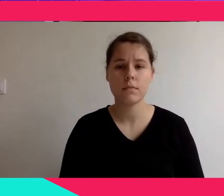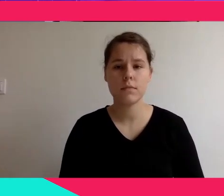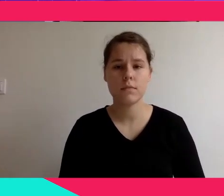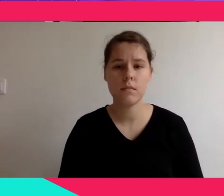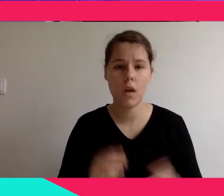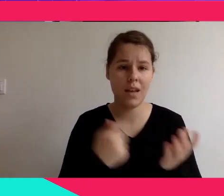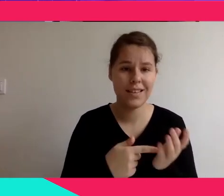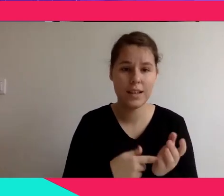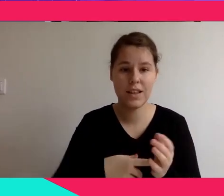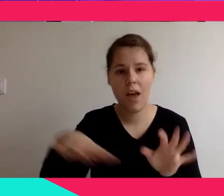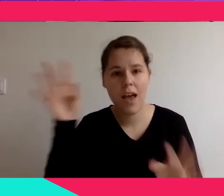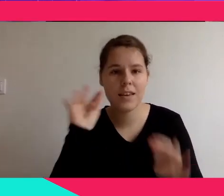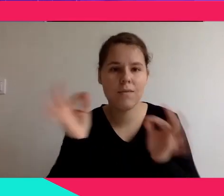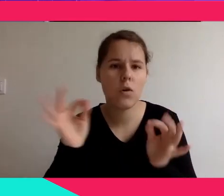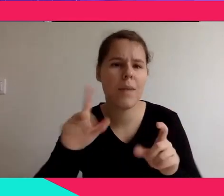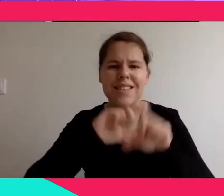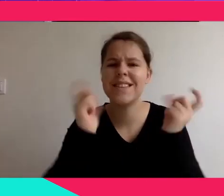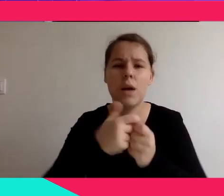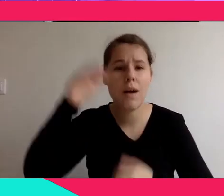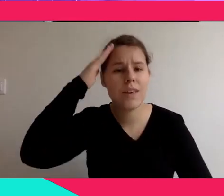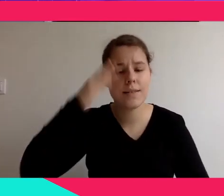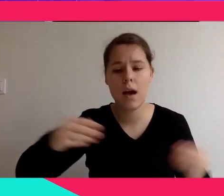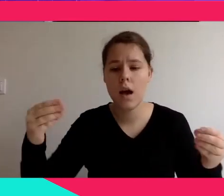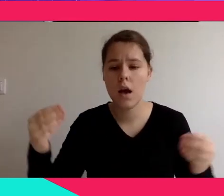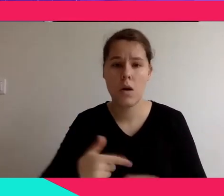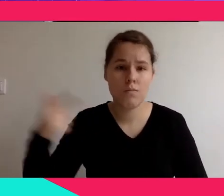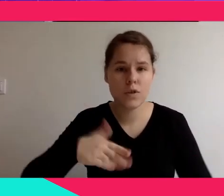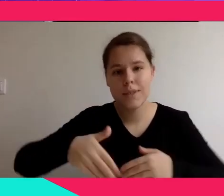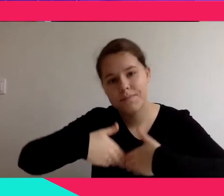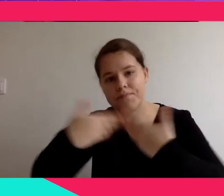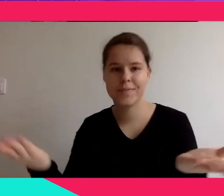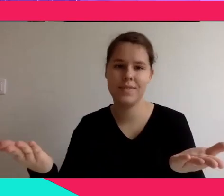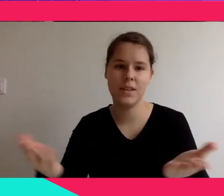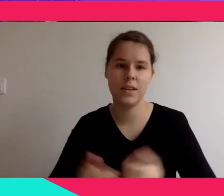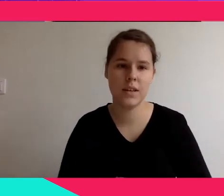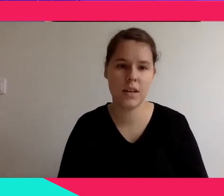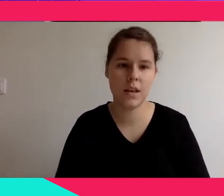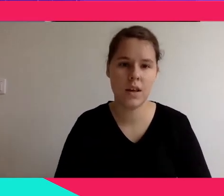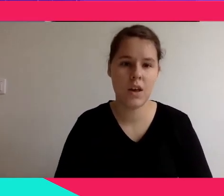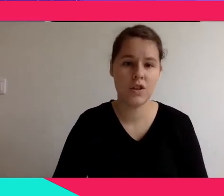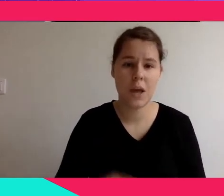restriction systems, a lot of people who actually need to have